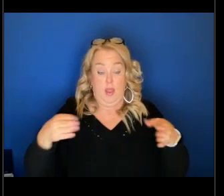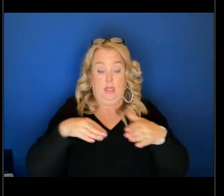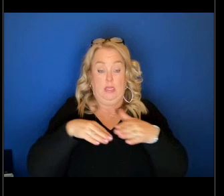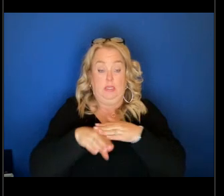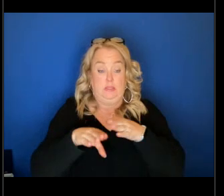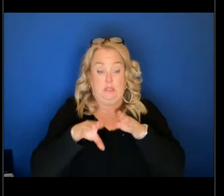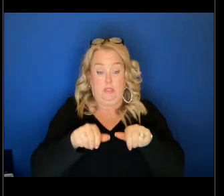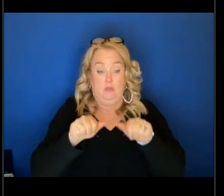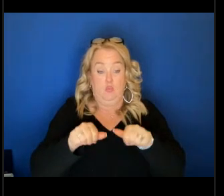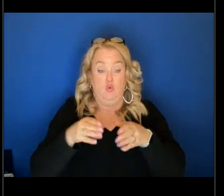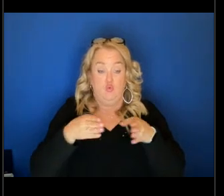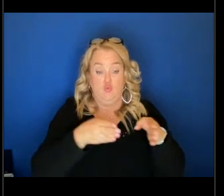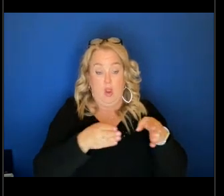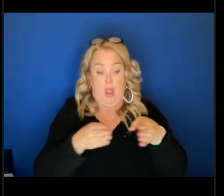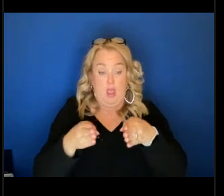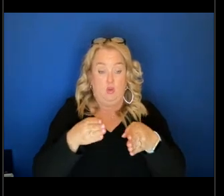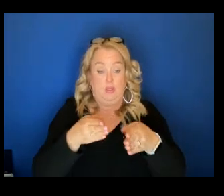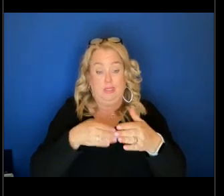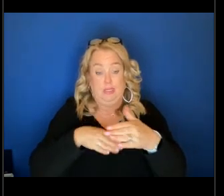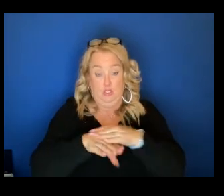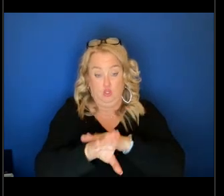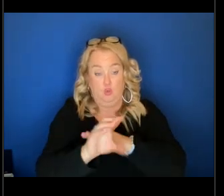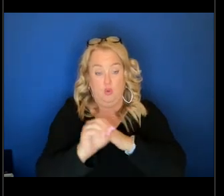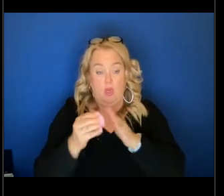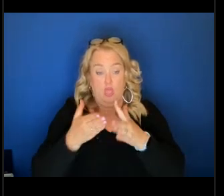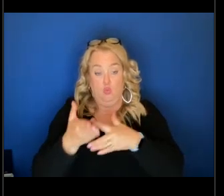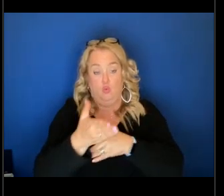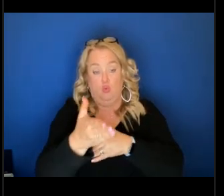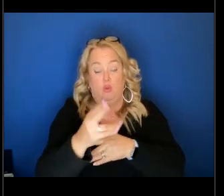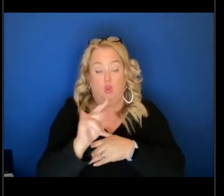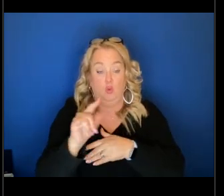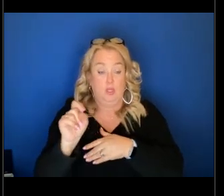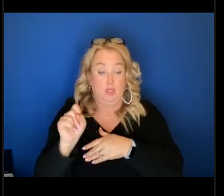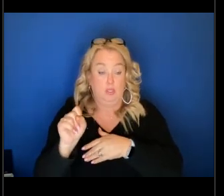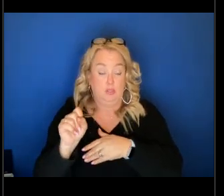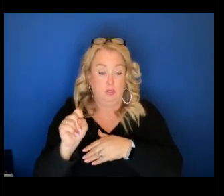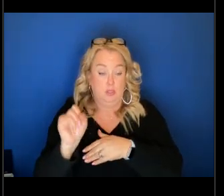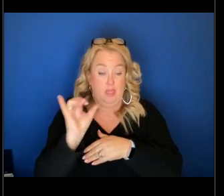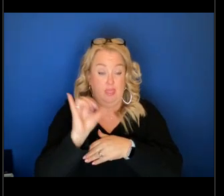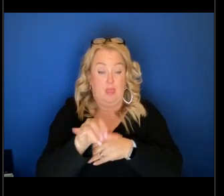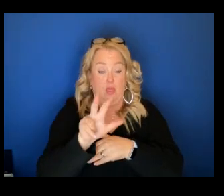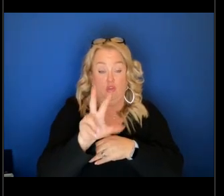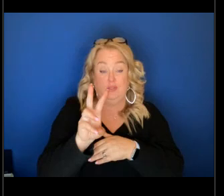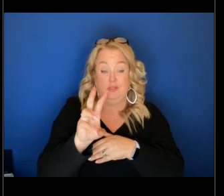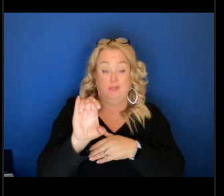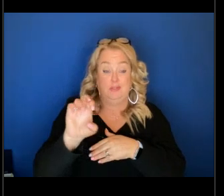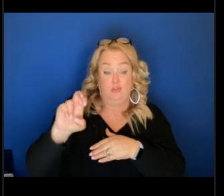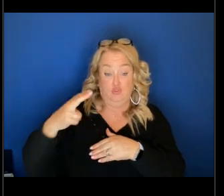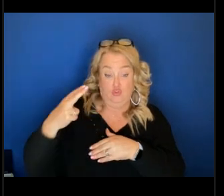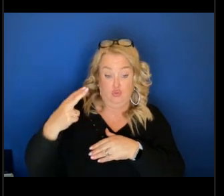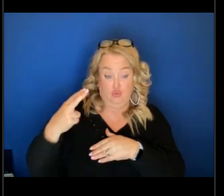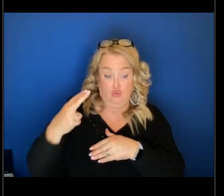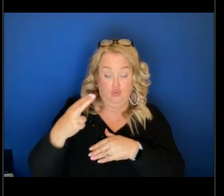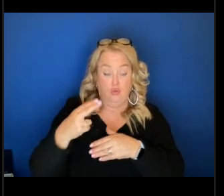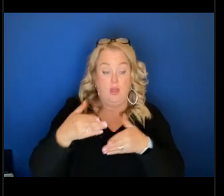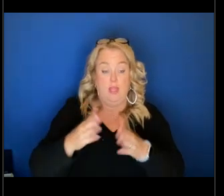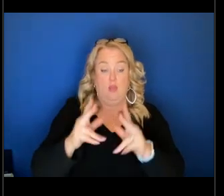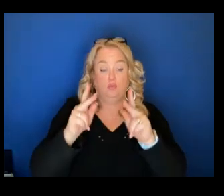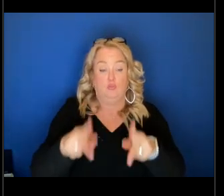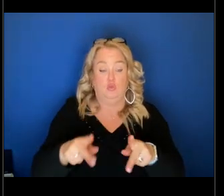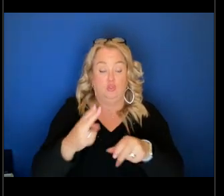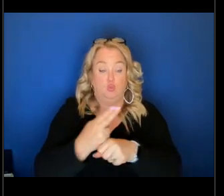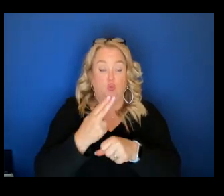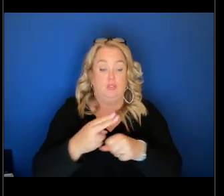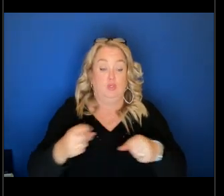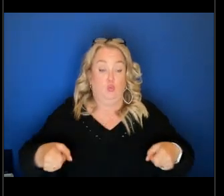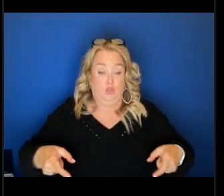route into and through the covered dwelling unit. This 36-inch accessible route allows a person using